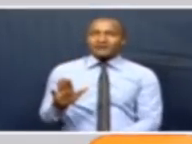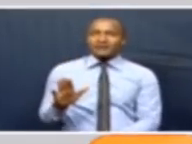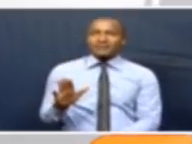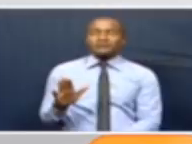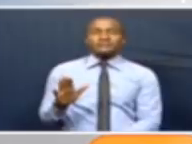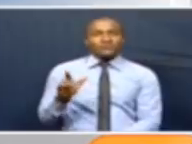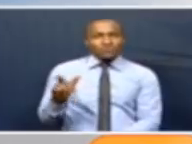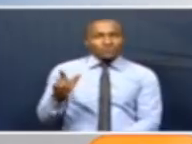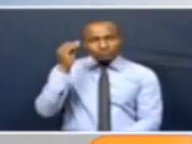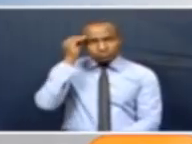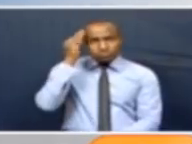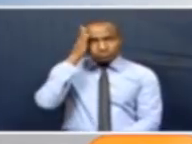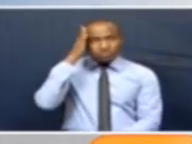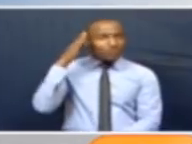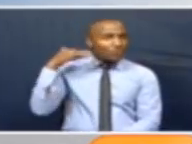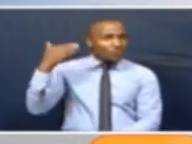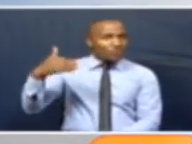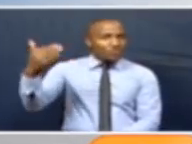be remembered.